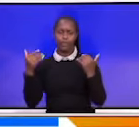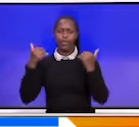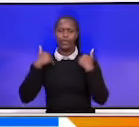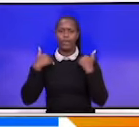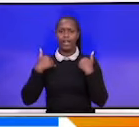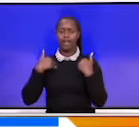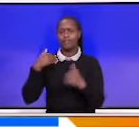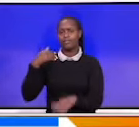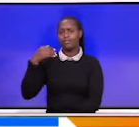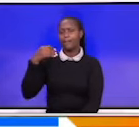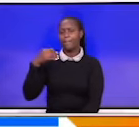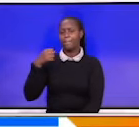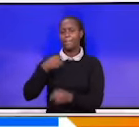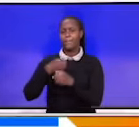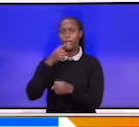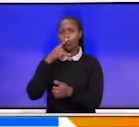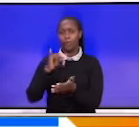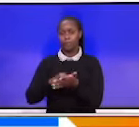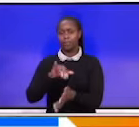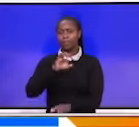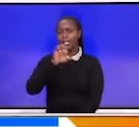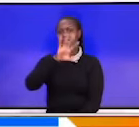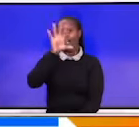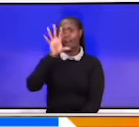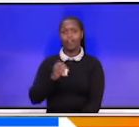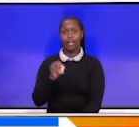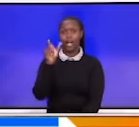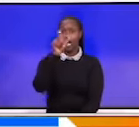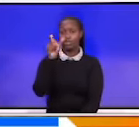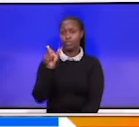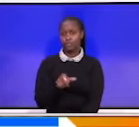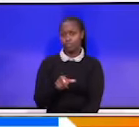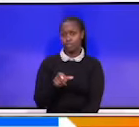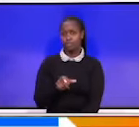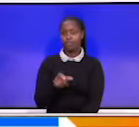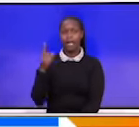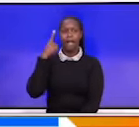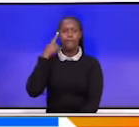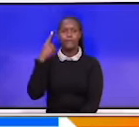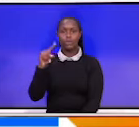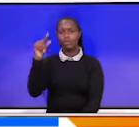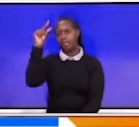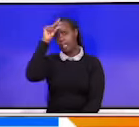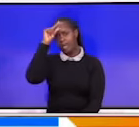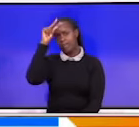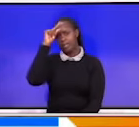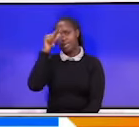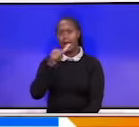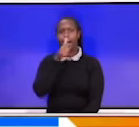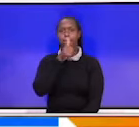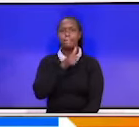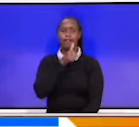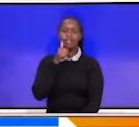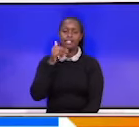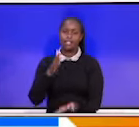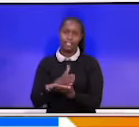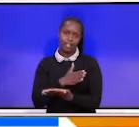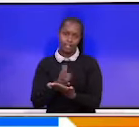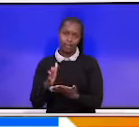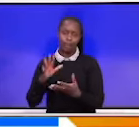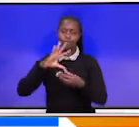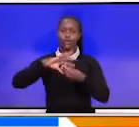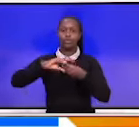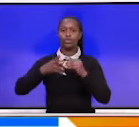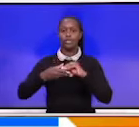need for us in the East African region, for the government, for the private sector, to create